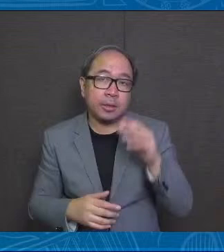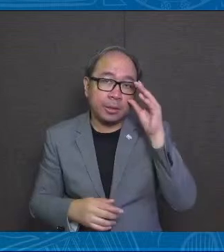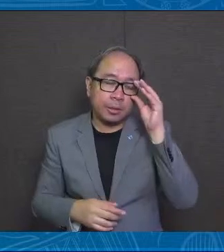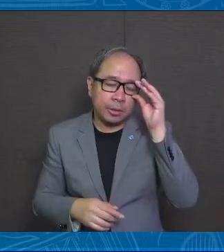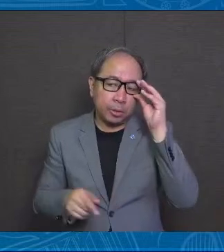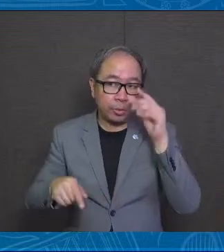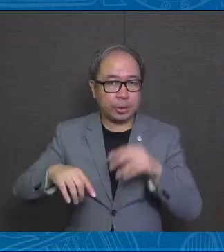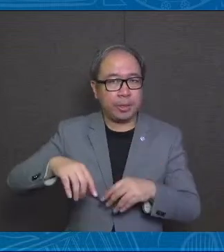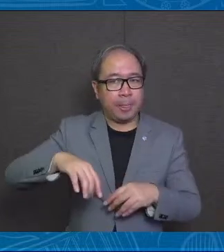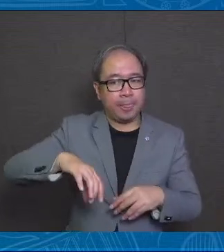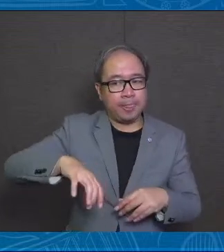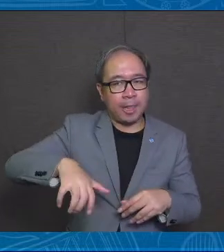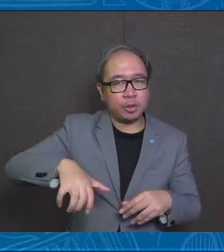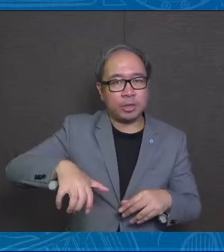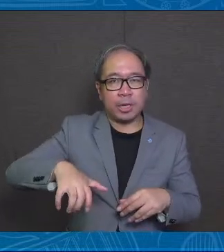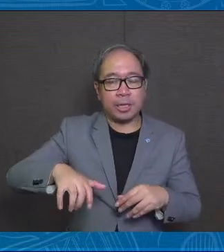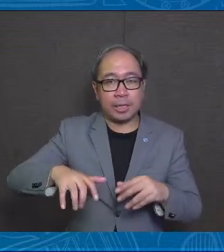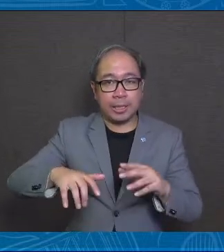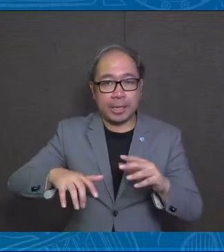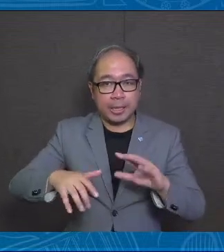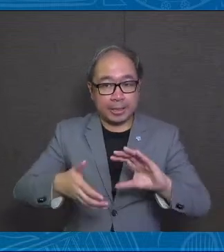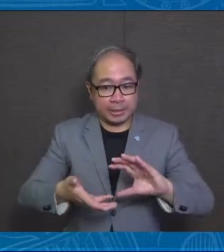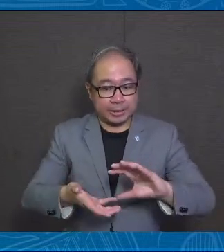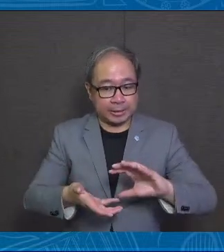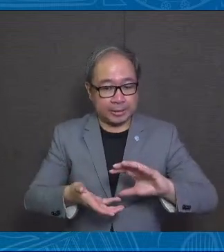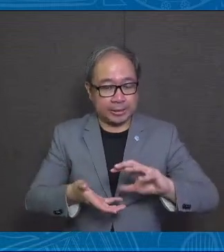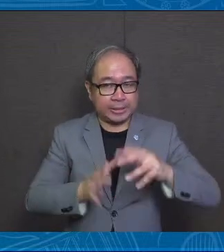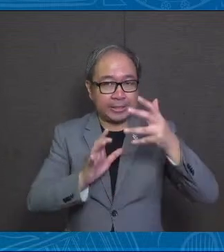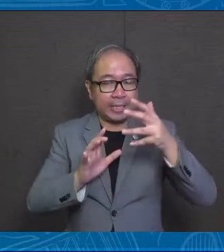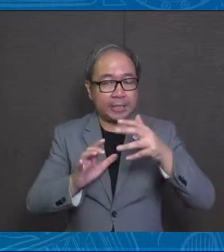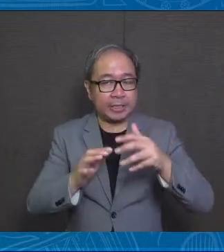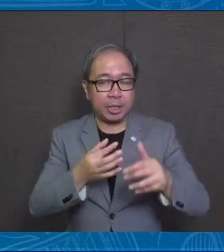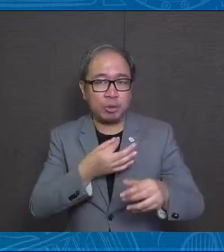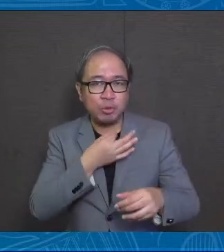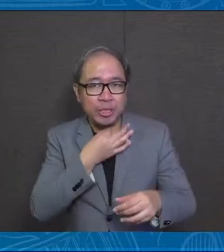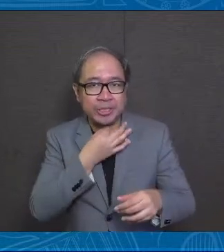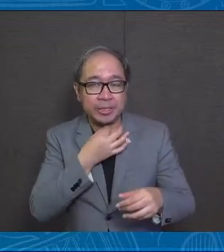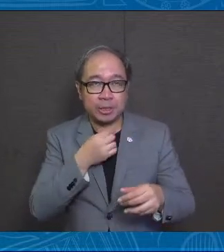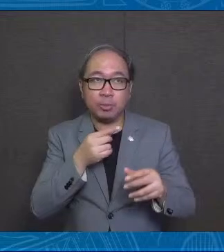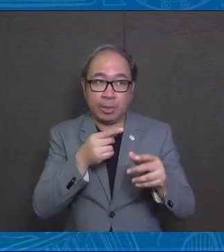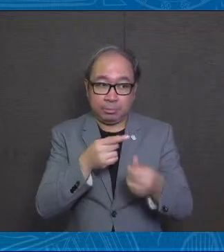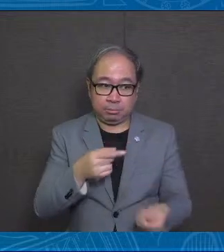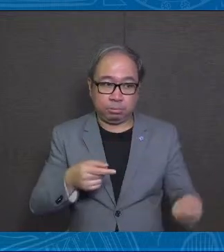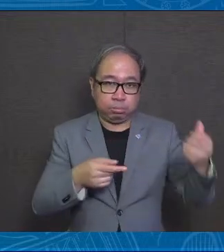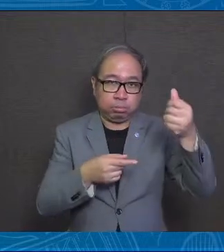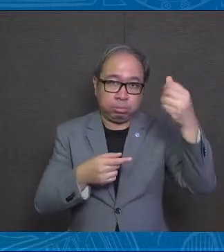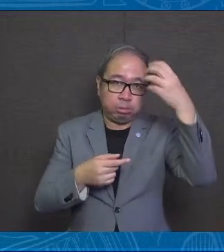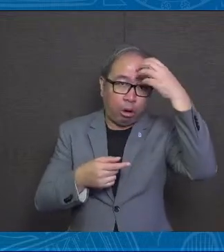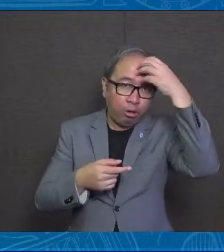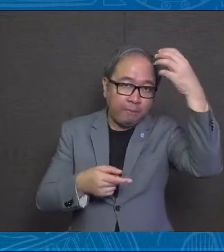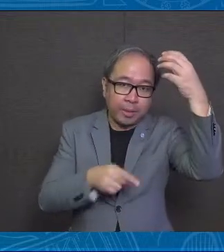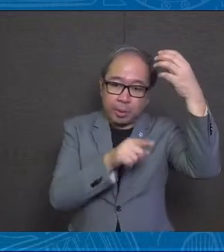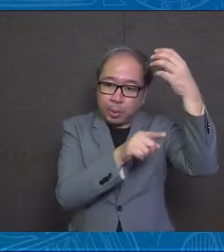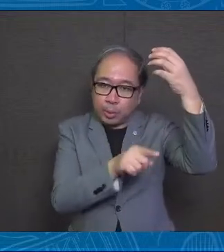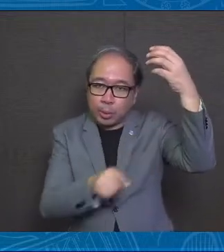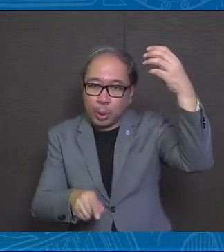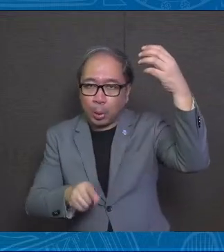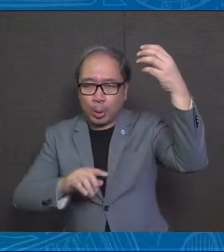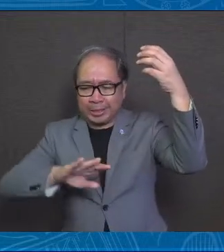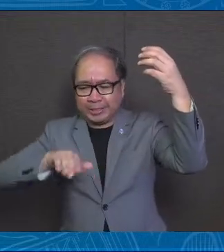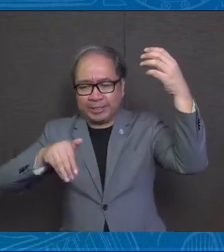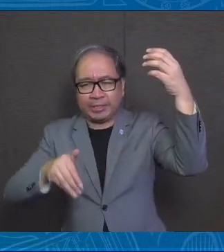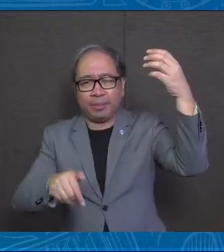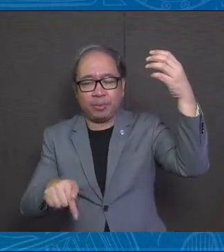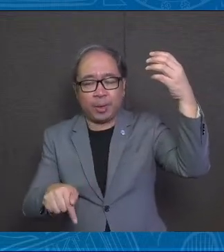risk in the local context. I think from local to central, and I think is one of the